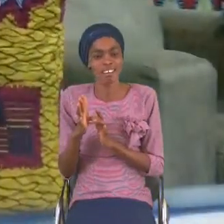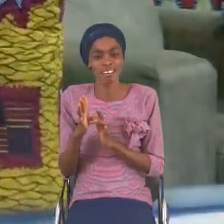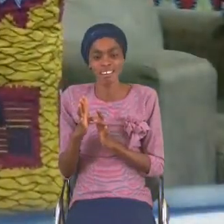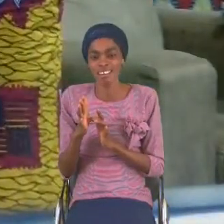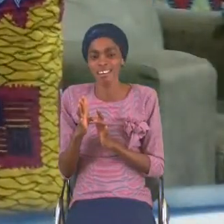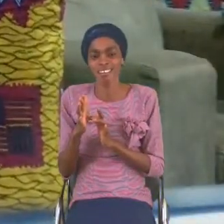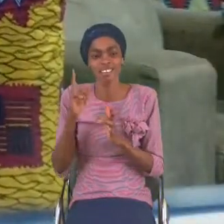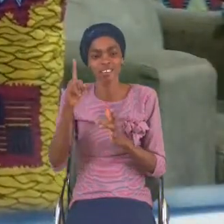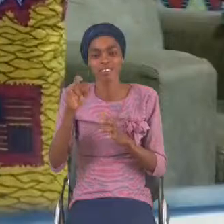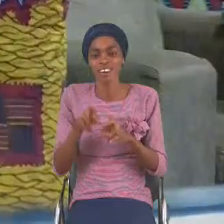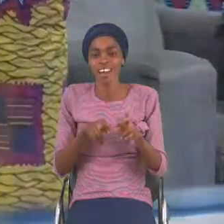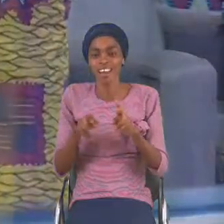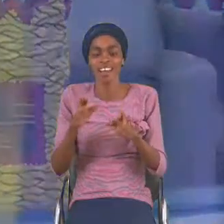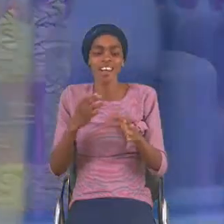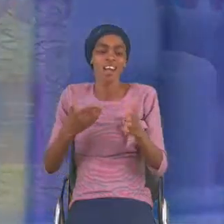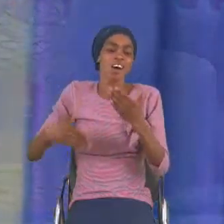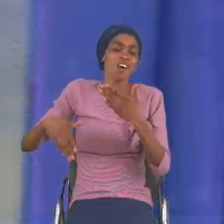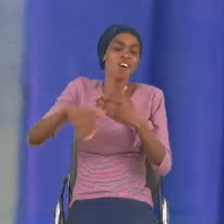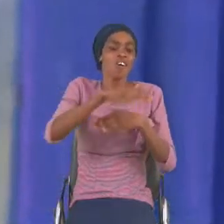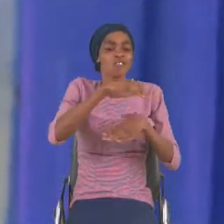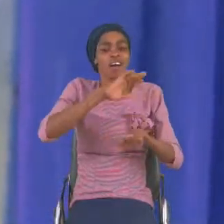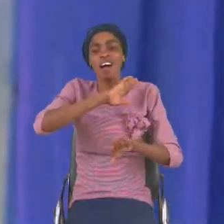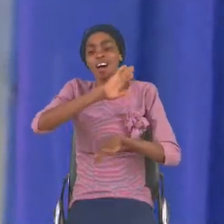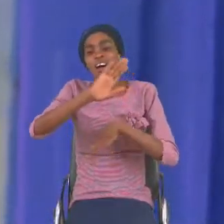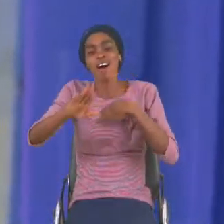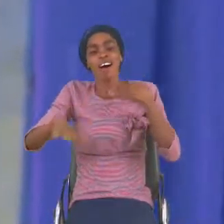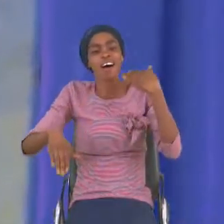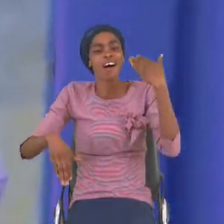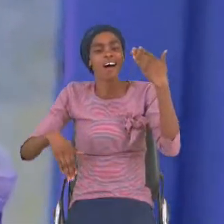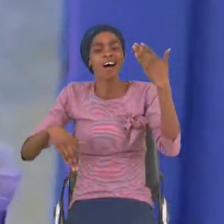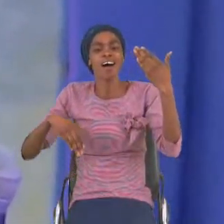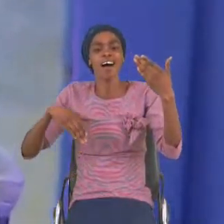Jesus, you reign over